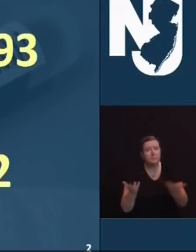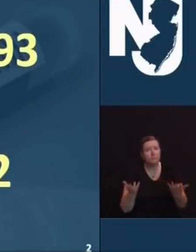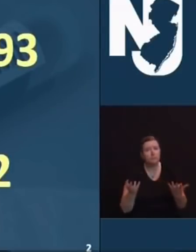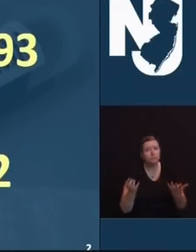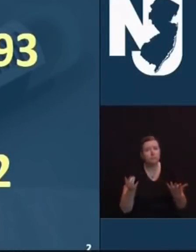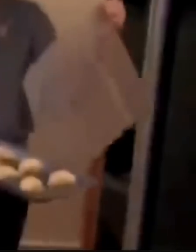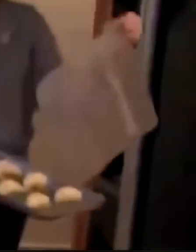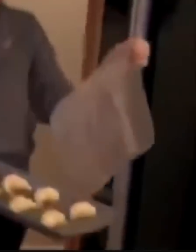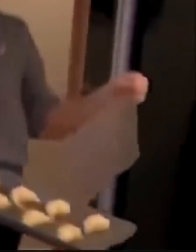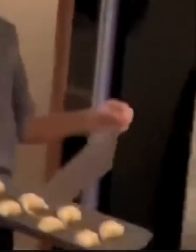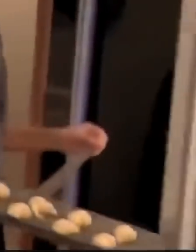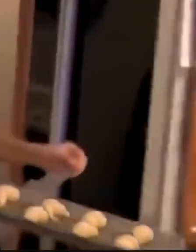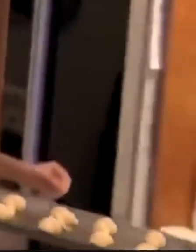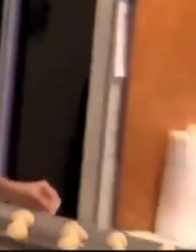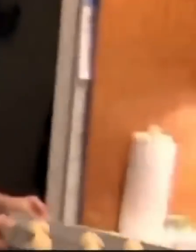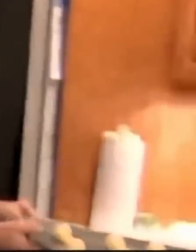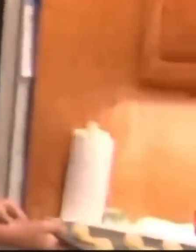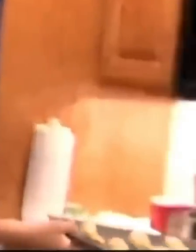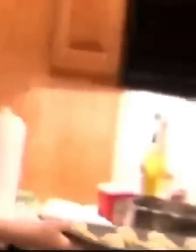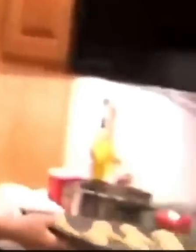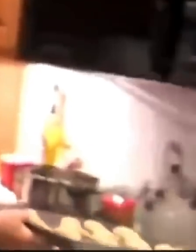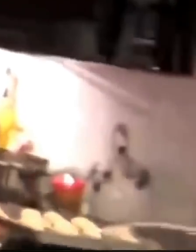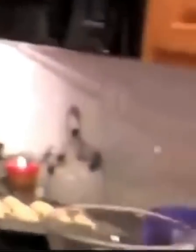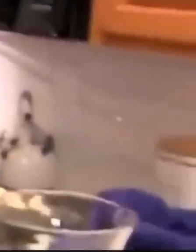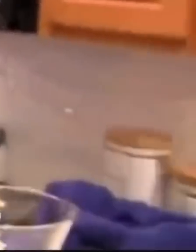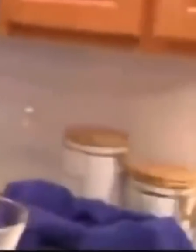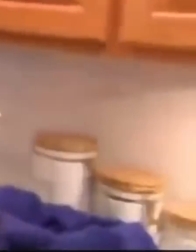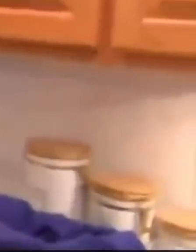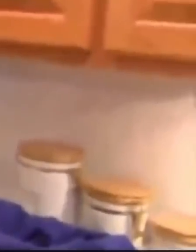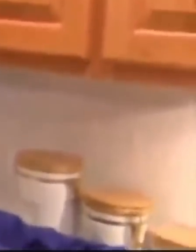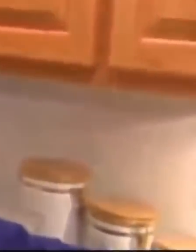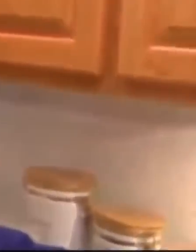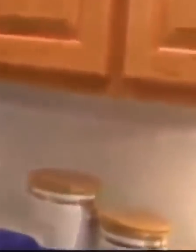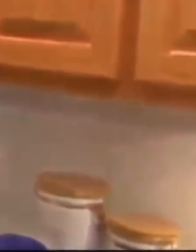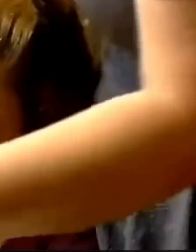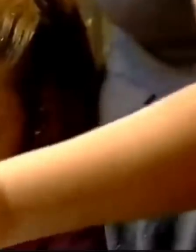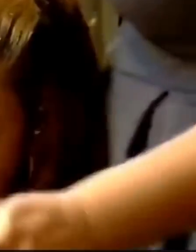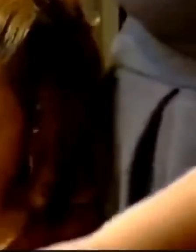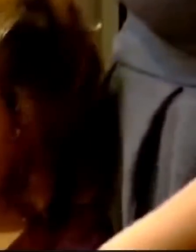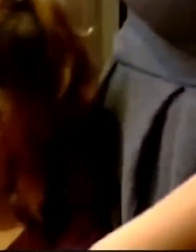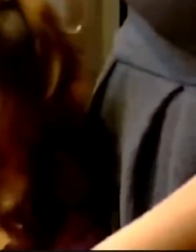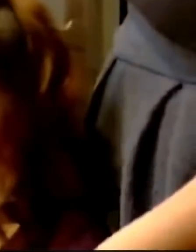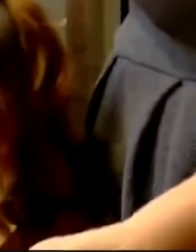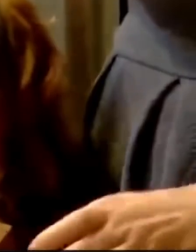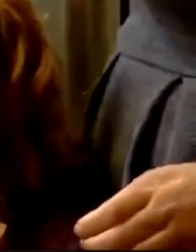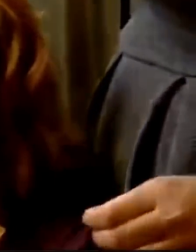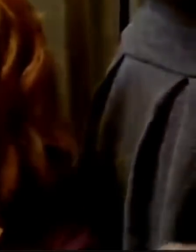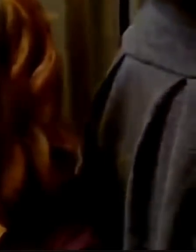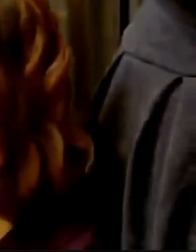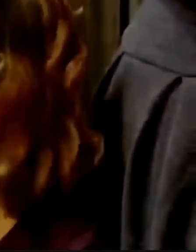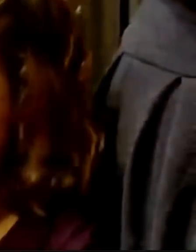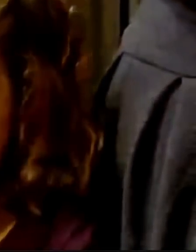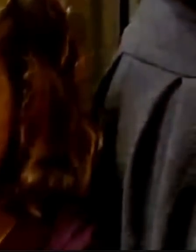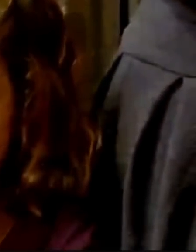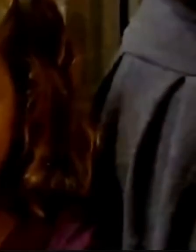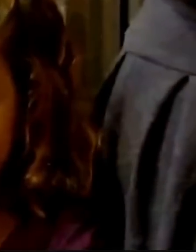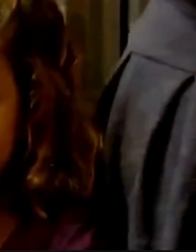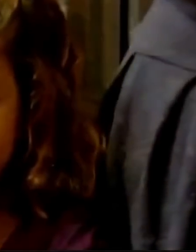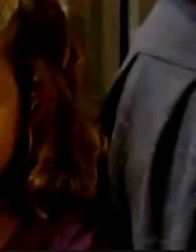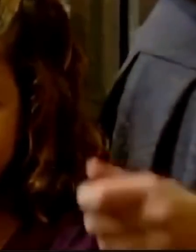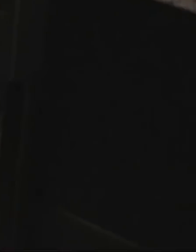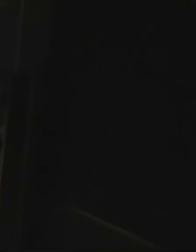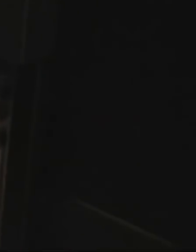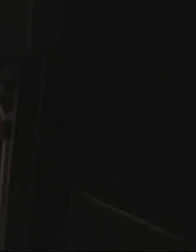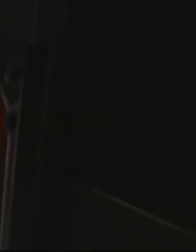the past 4 days. It is the extended family Thanksgiving dinners that have officials so worried. Relatives coming in from all over, close quarters,